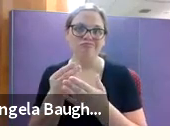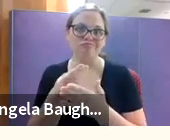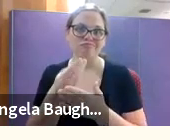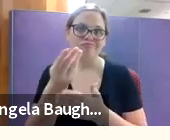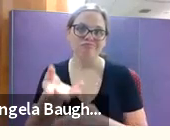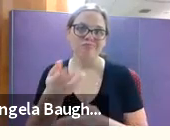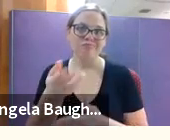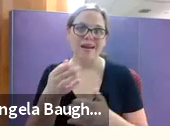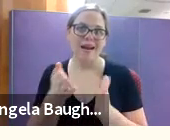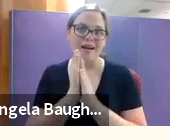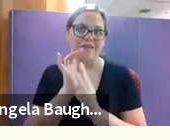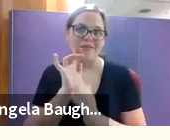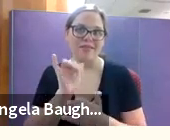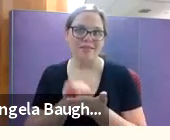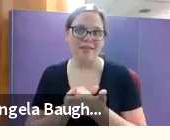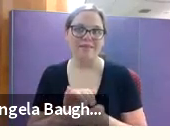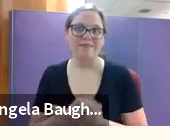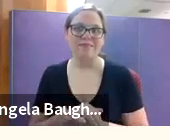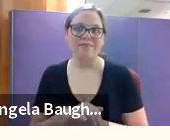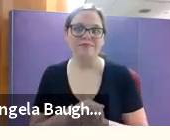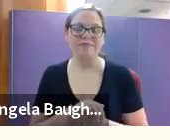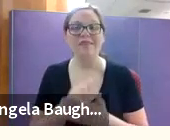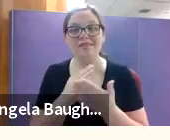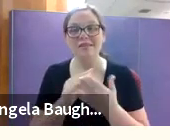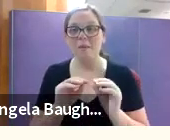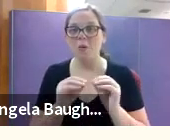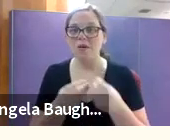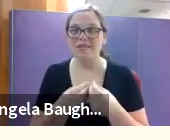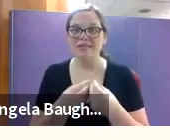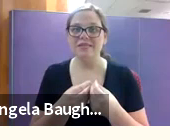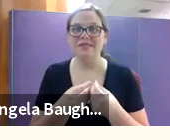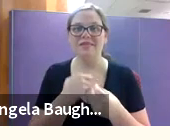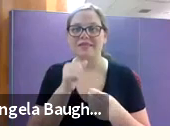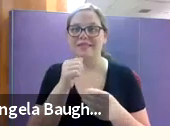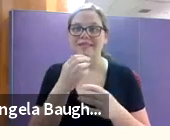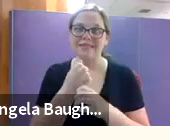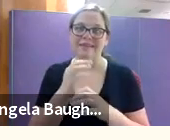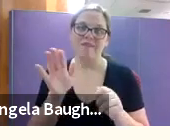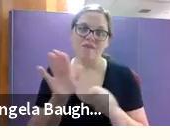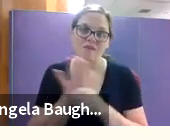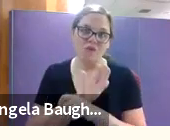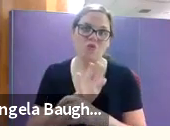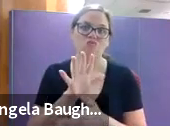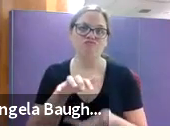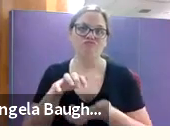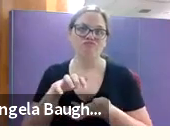another reason why some organizations didn't get their full ask.